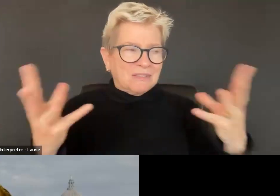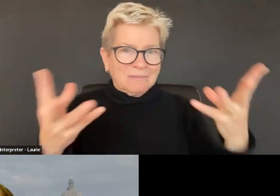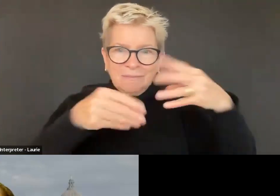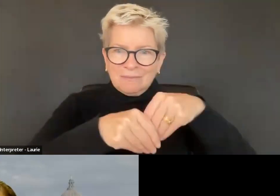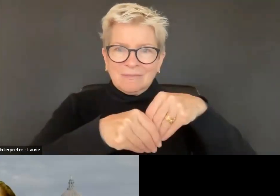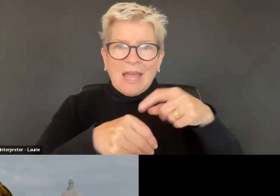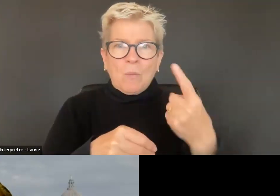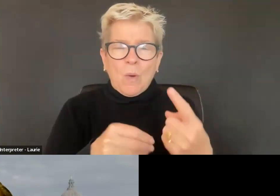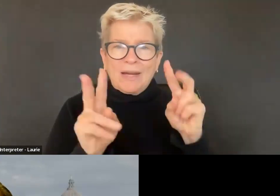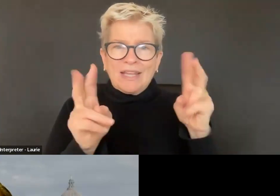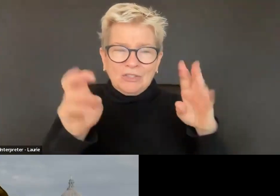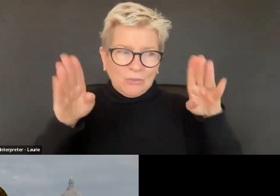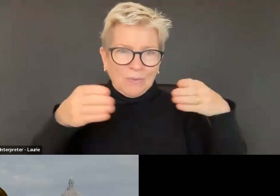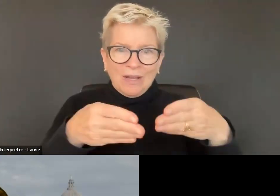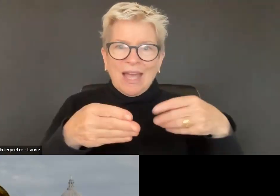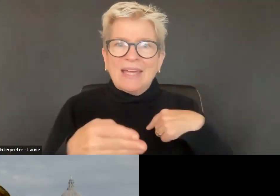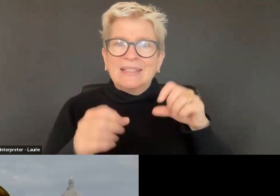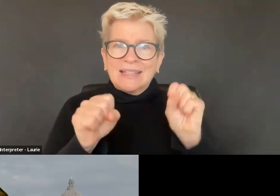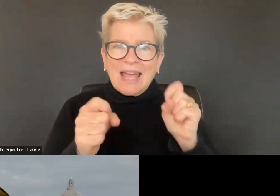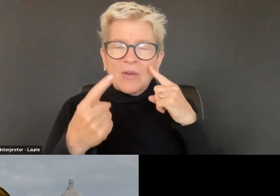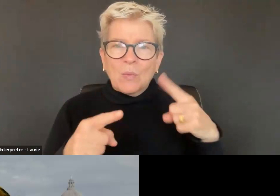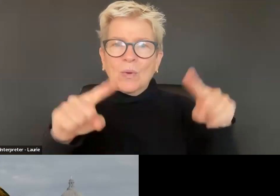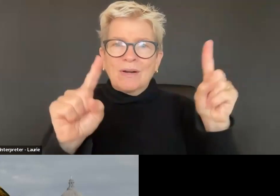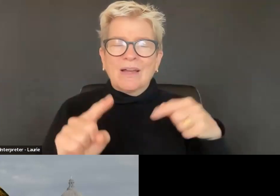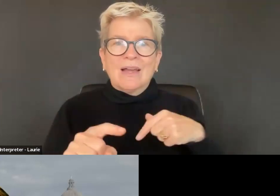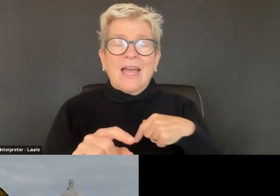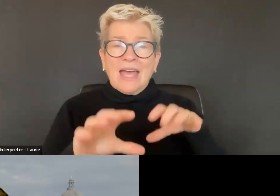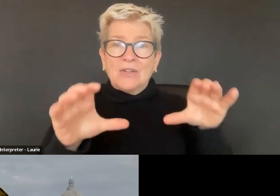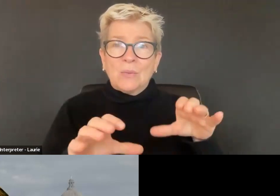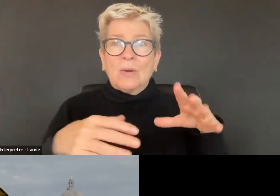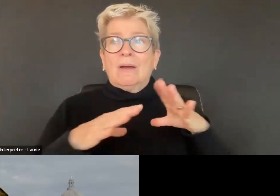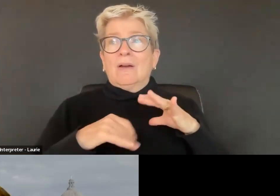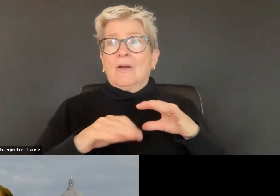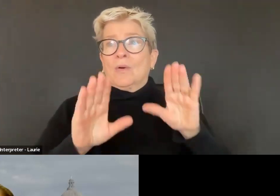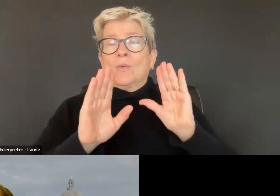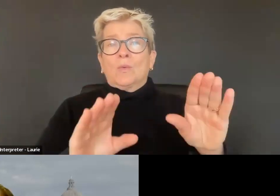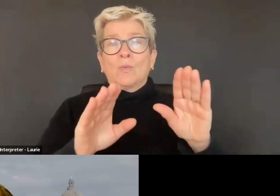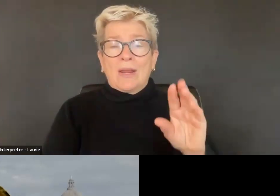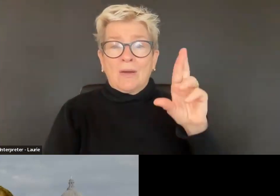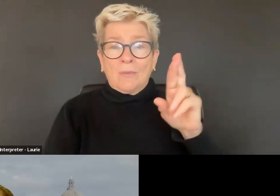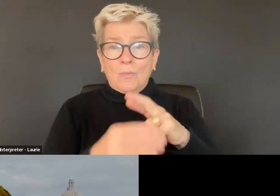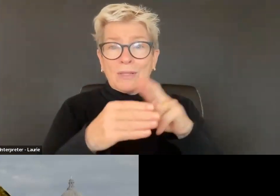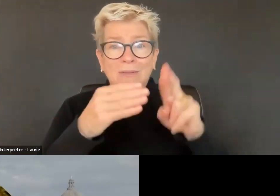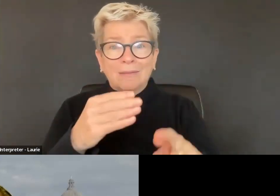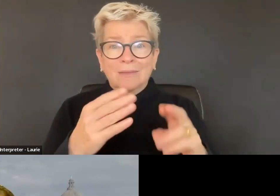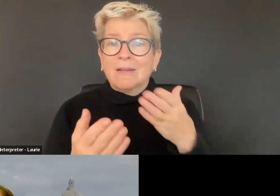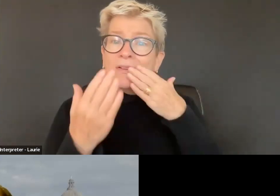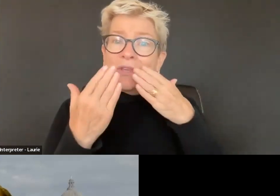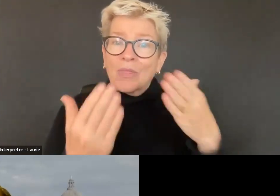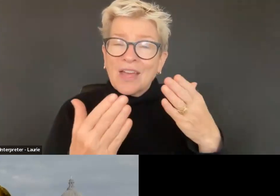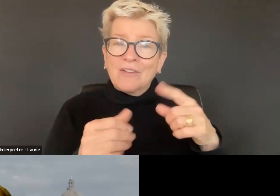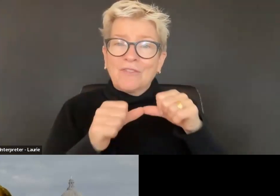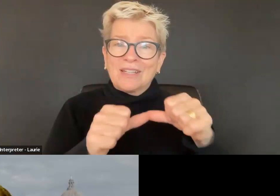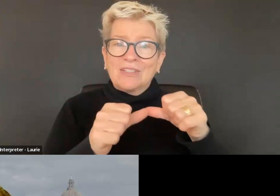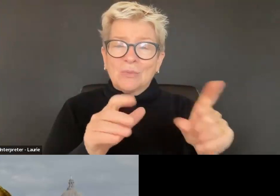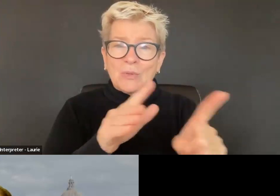yes, we can make it work and deliver great results. So I just want to thank you for continuing to show up and